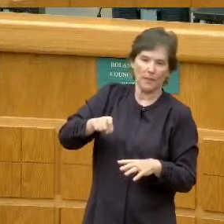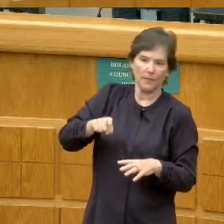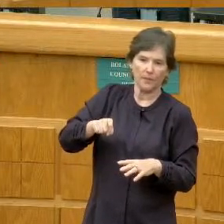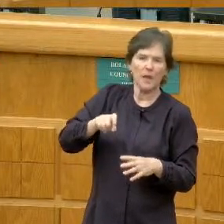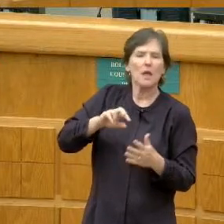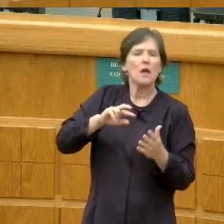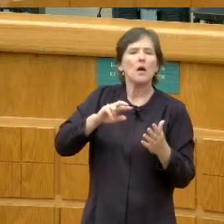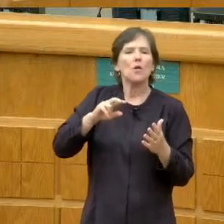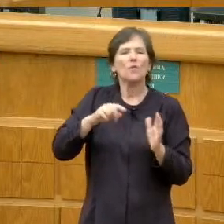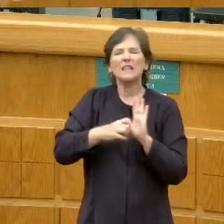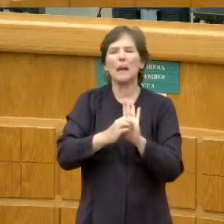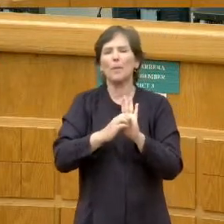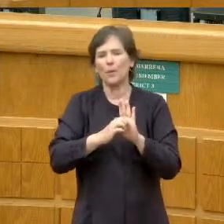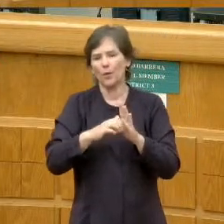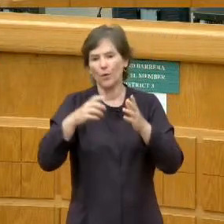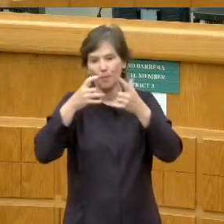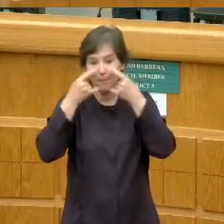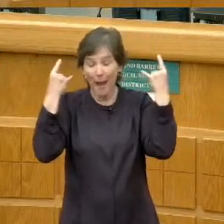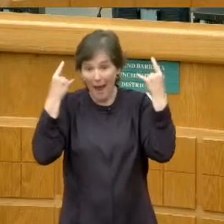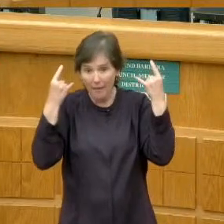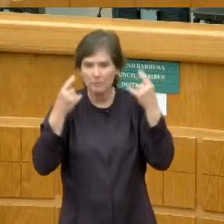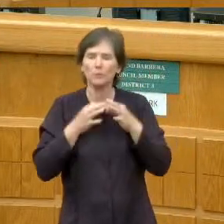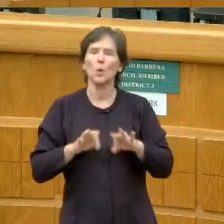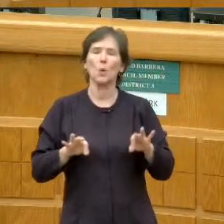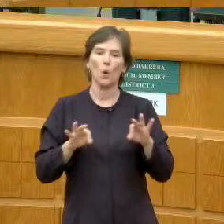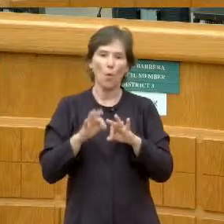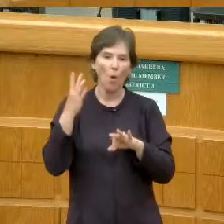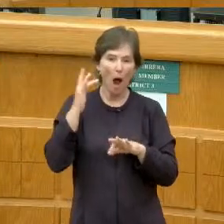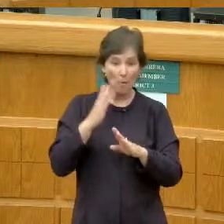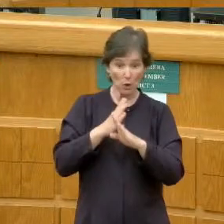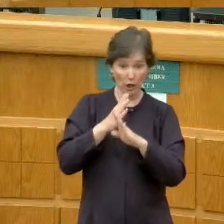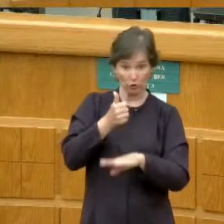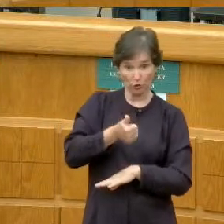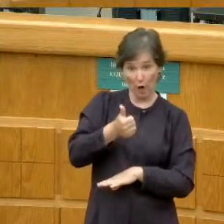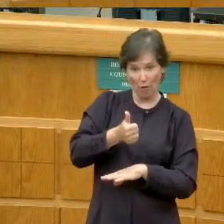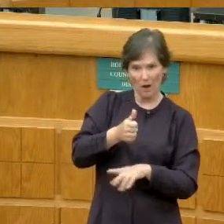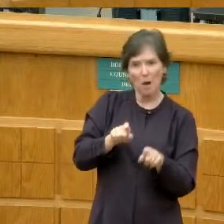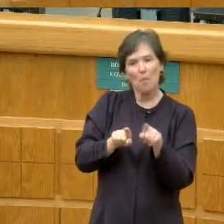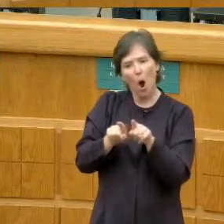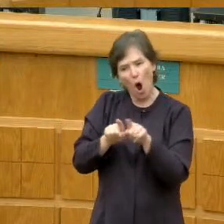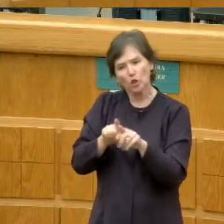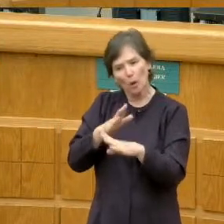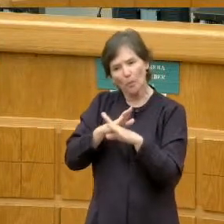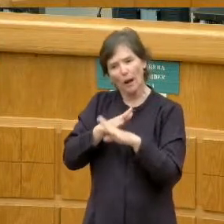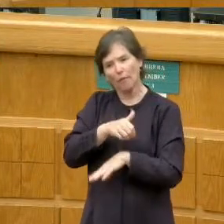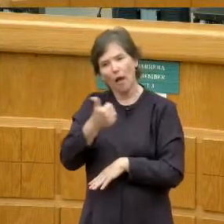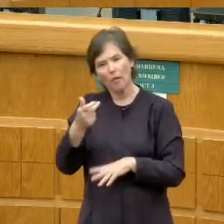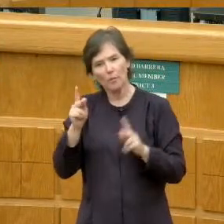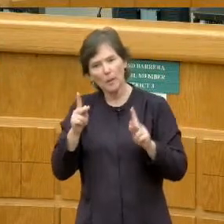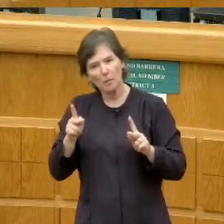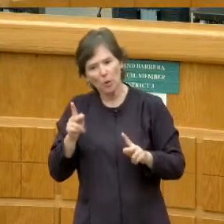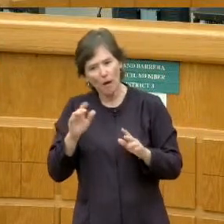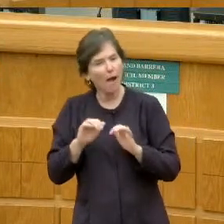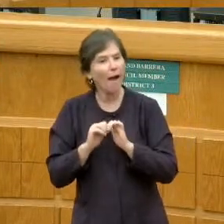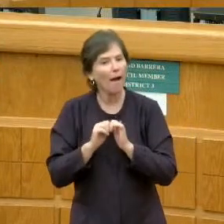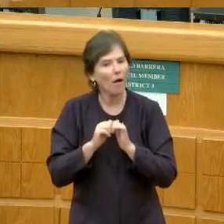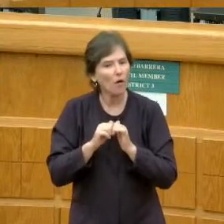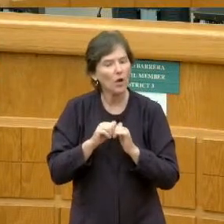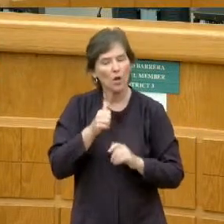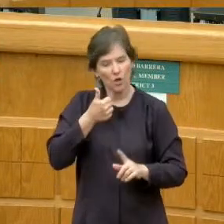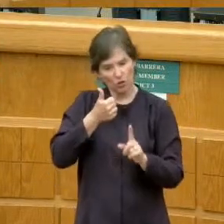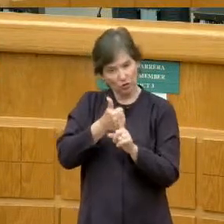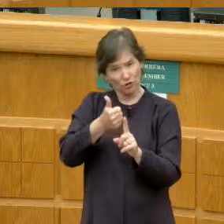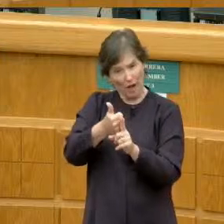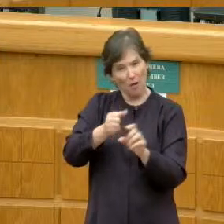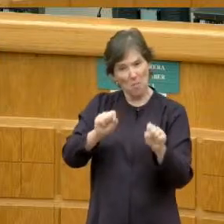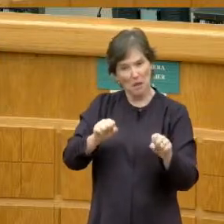to protect others, because you might have the virus and not know it, but you could be spreading it to others. Of course, maintaining